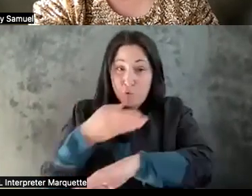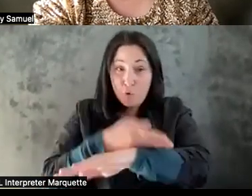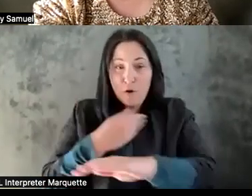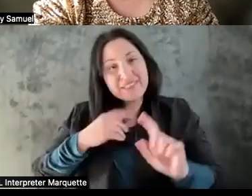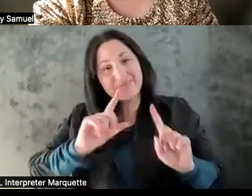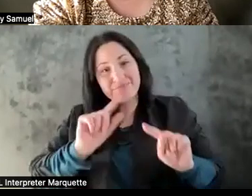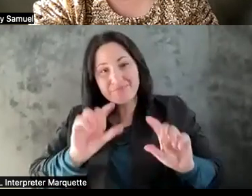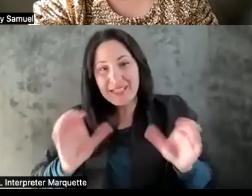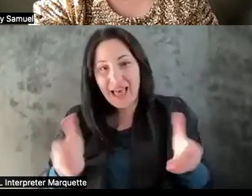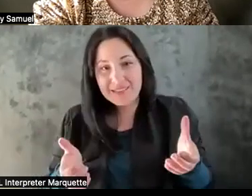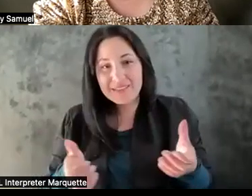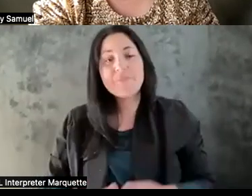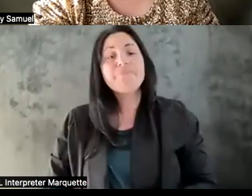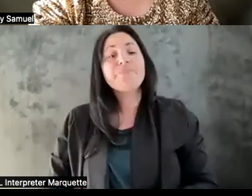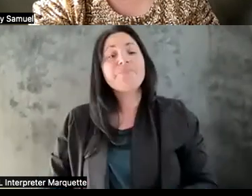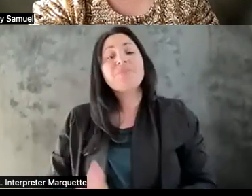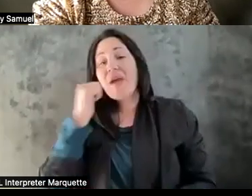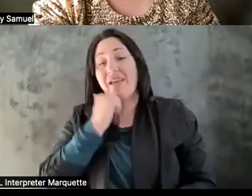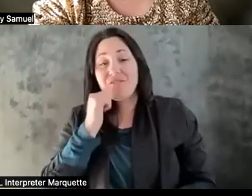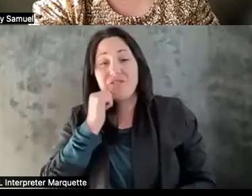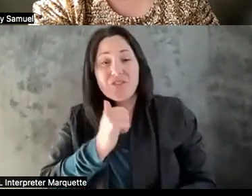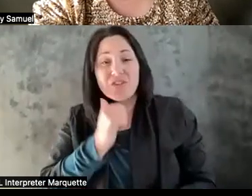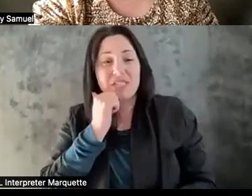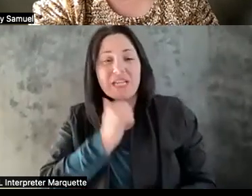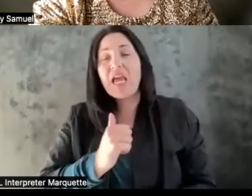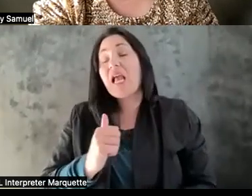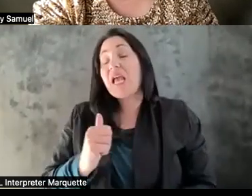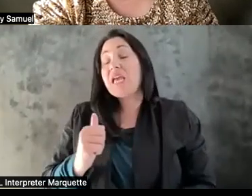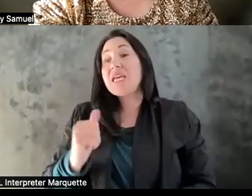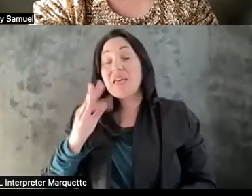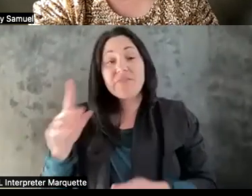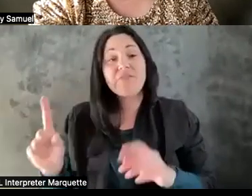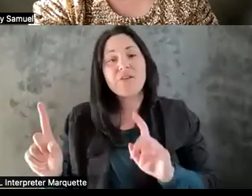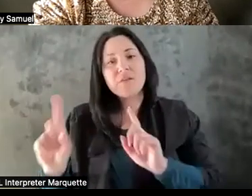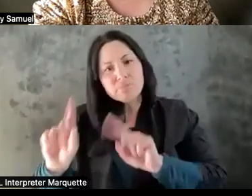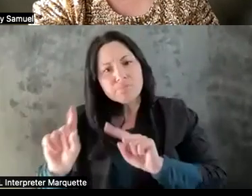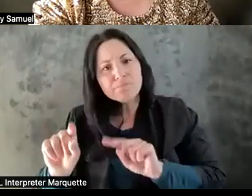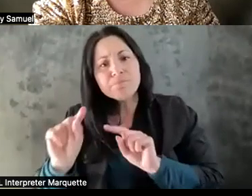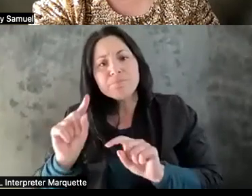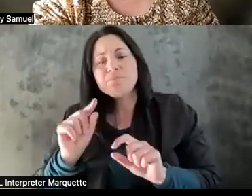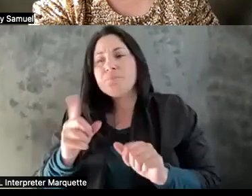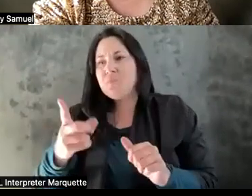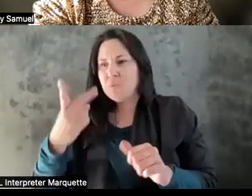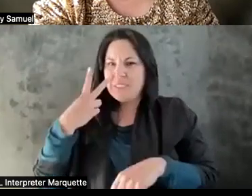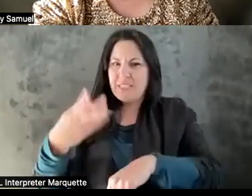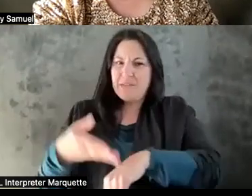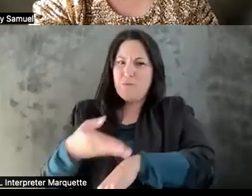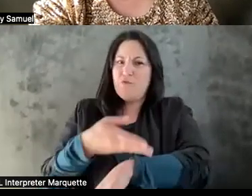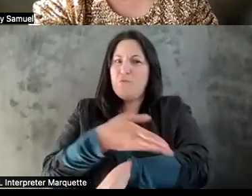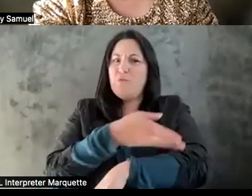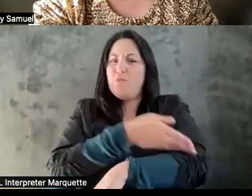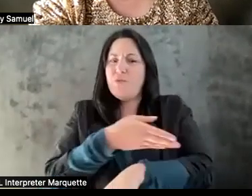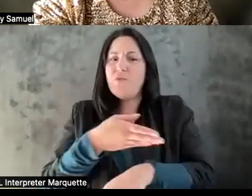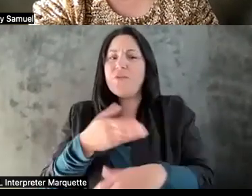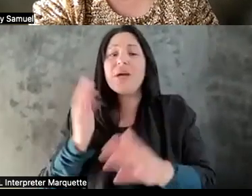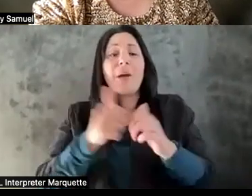so each and every day, we see such improvement in students who have a good attendance and growth